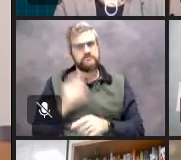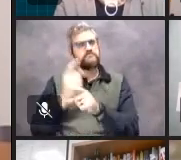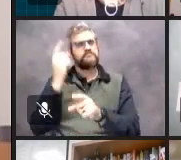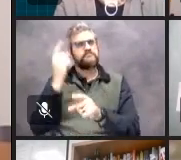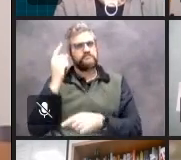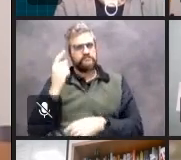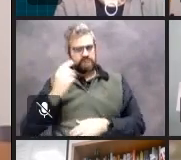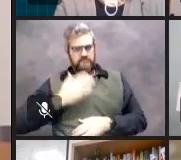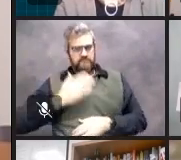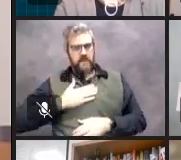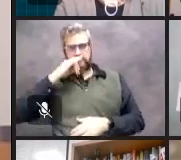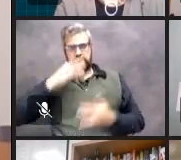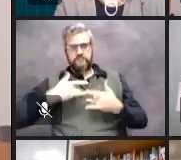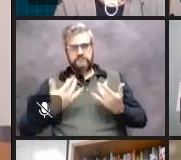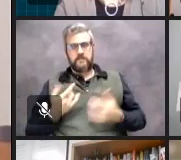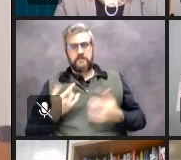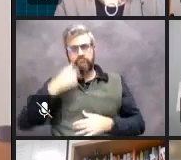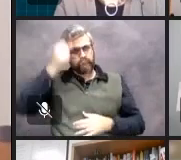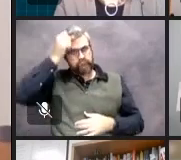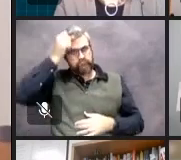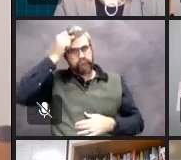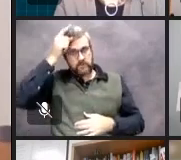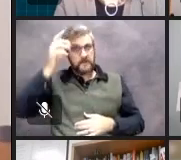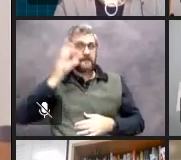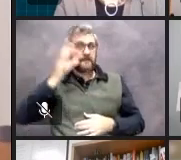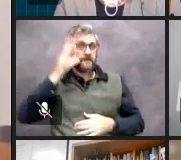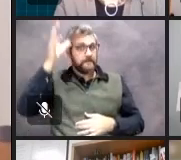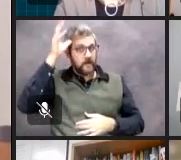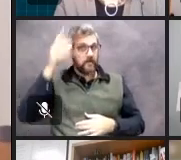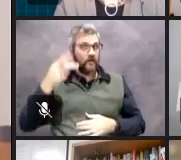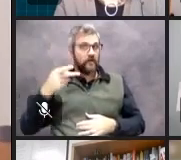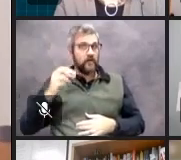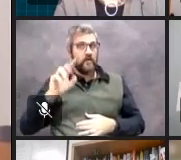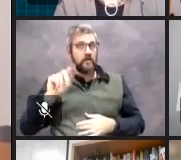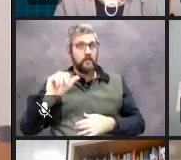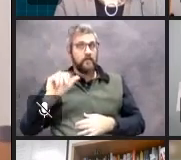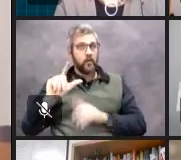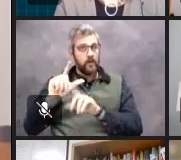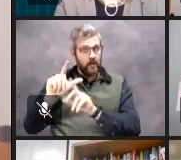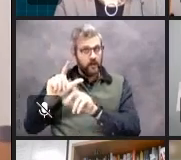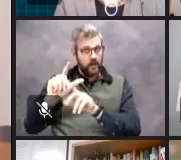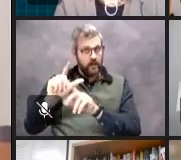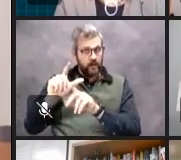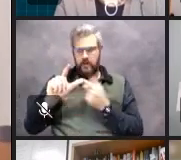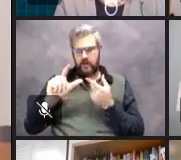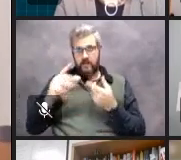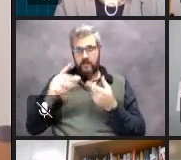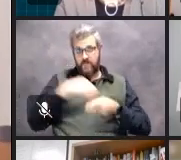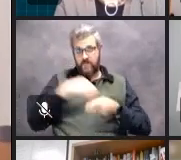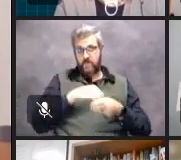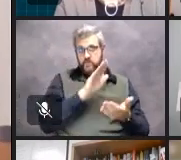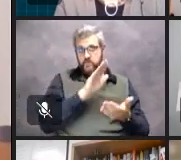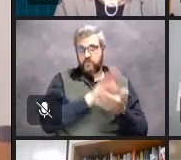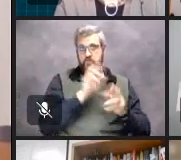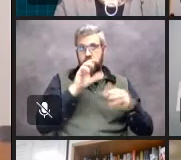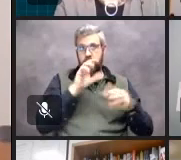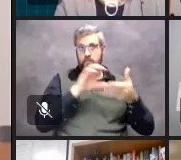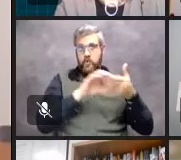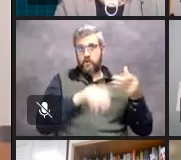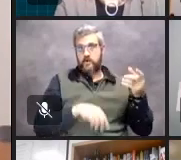know, and we understand that with Parent Portal, part of our school report card suite, that can have the